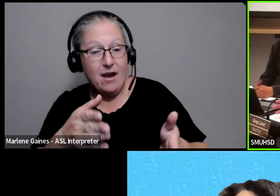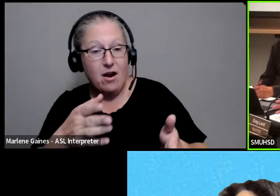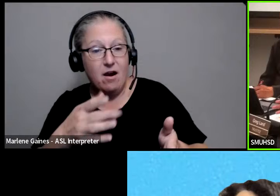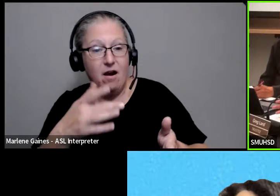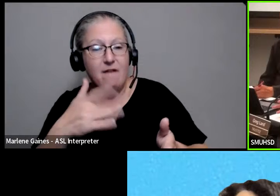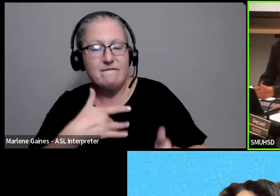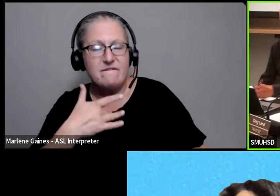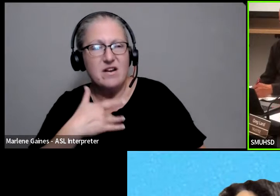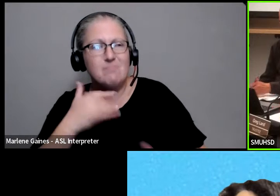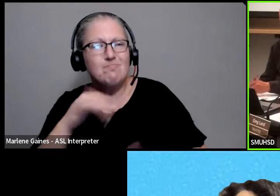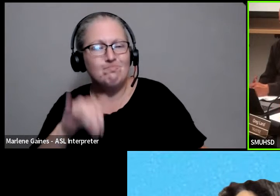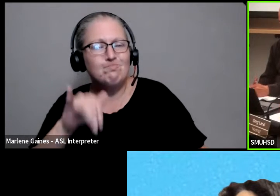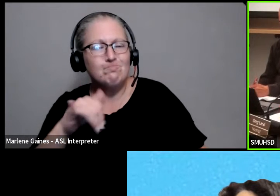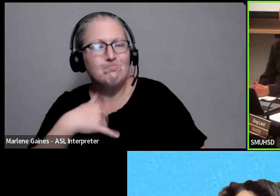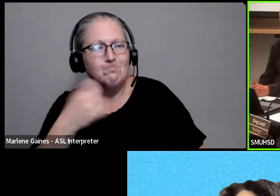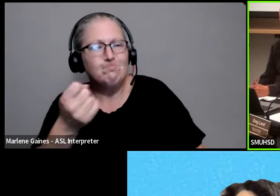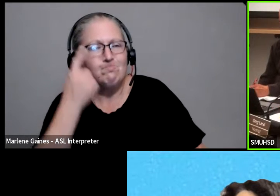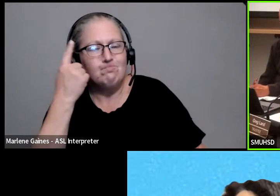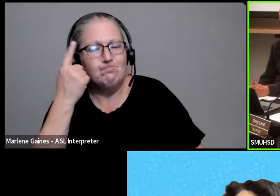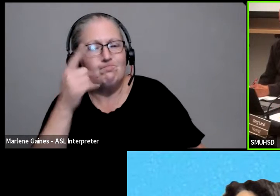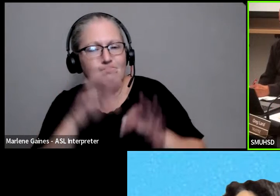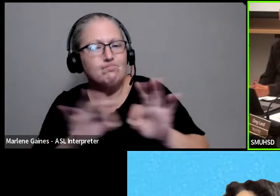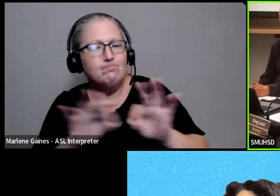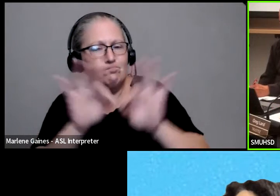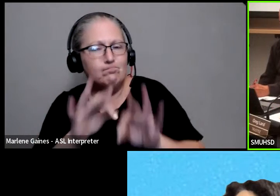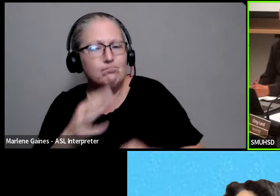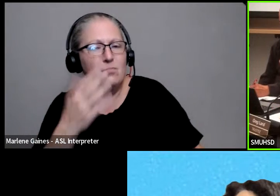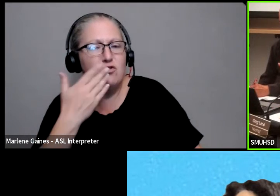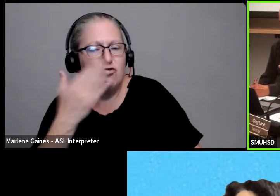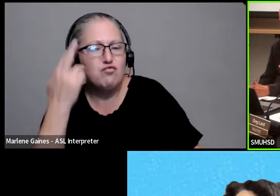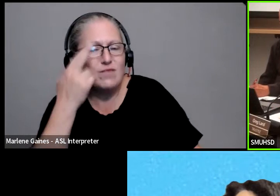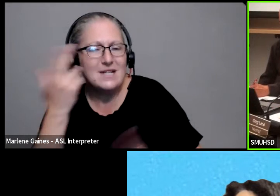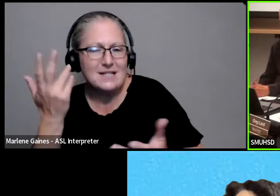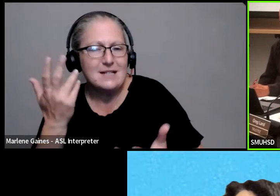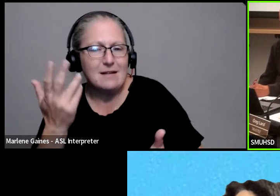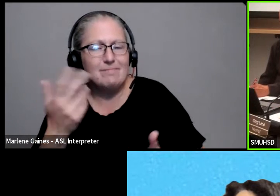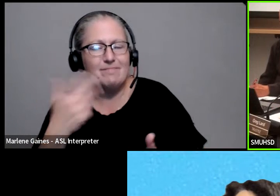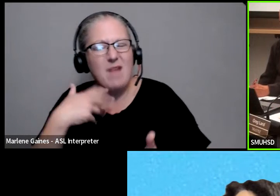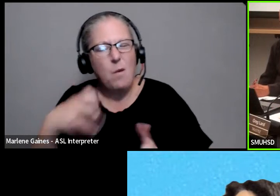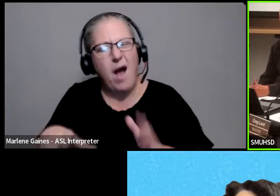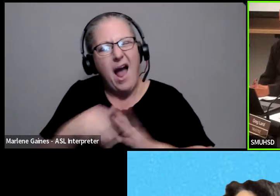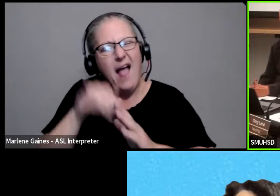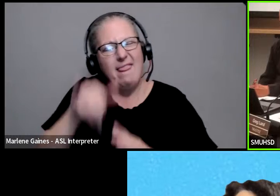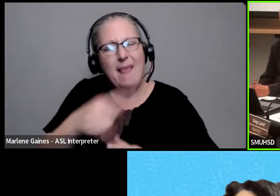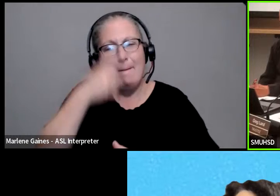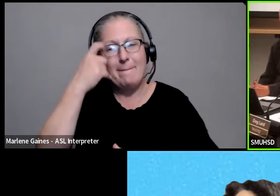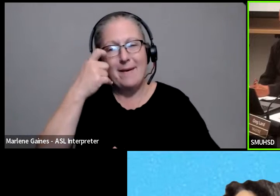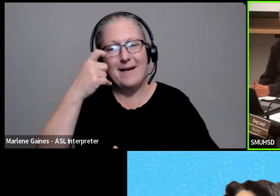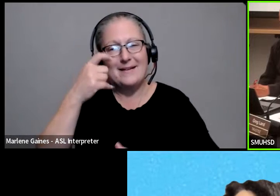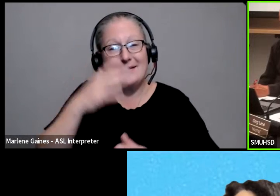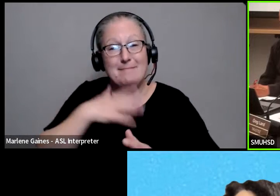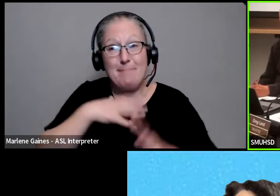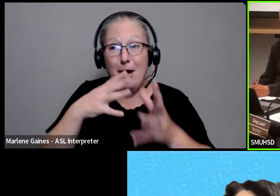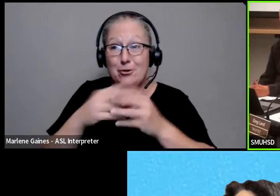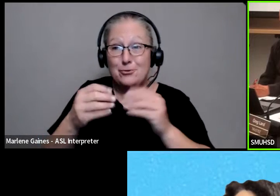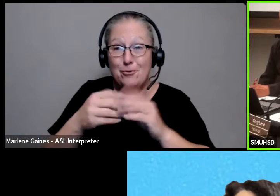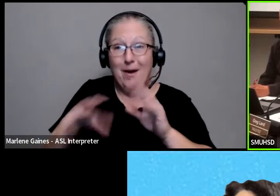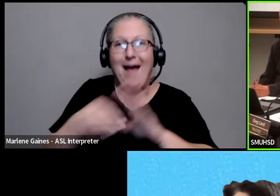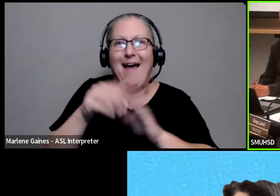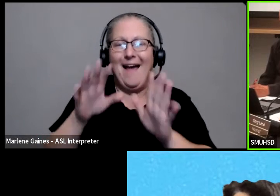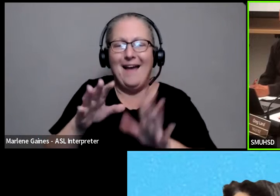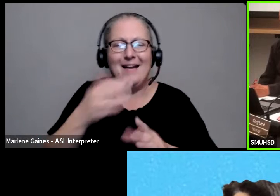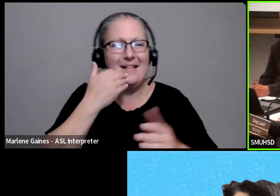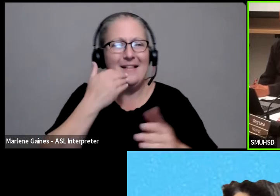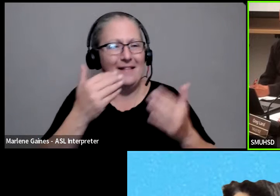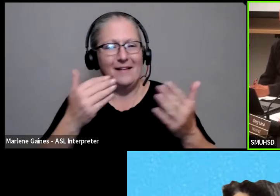reason why I did it. And I would see why we did it. And so I just had to add that because Yeah. that added to my story with what we And it's talked face about. to